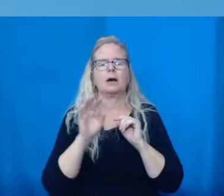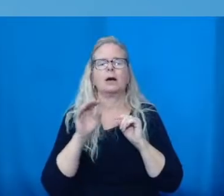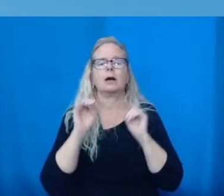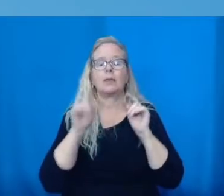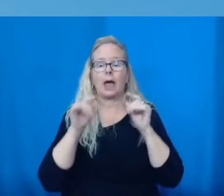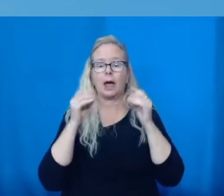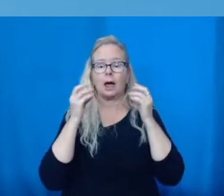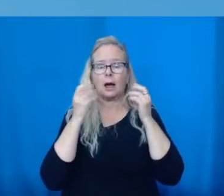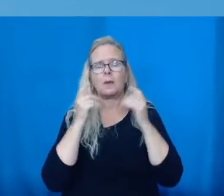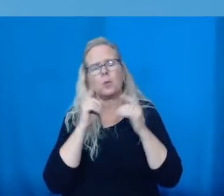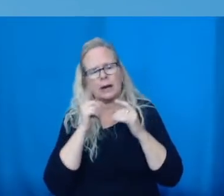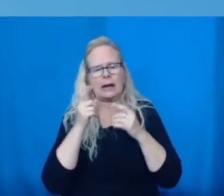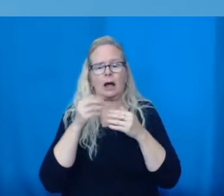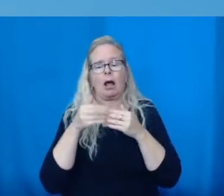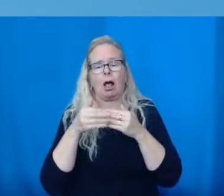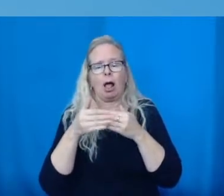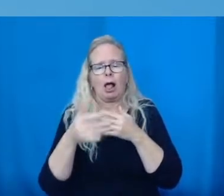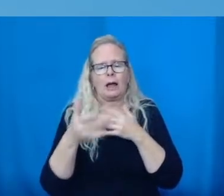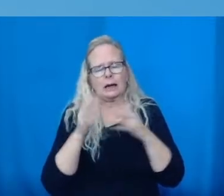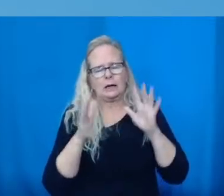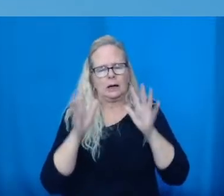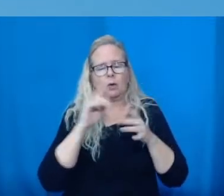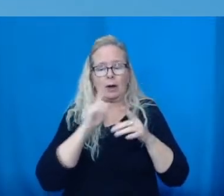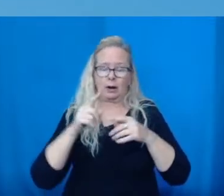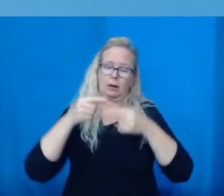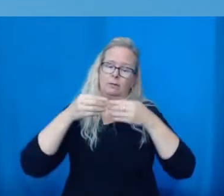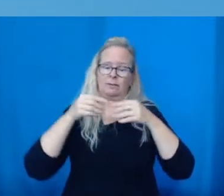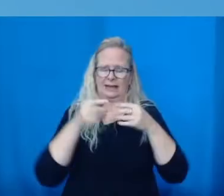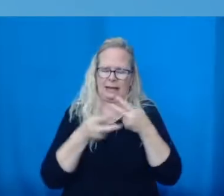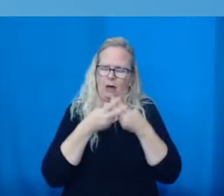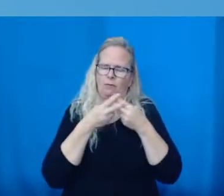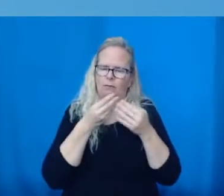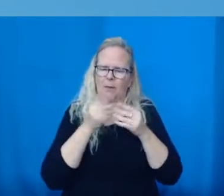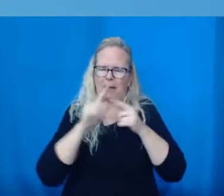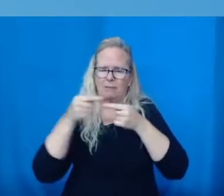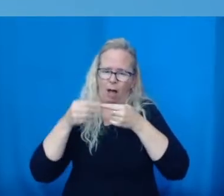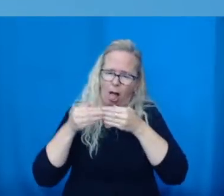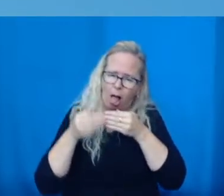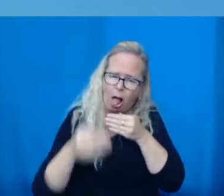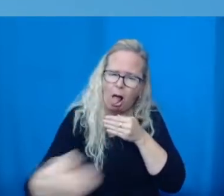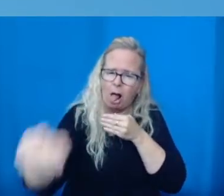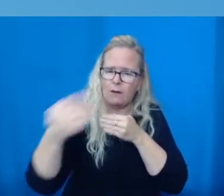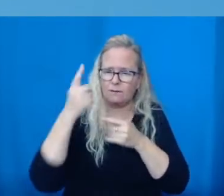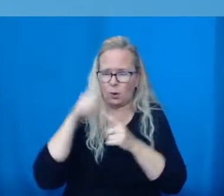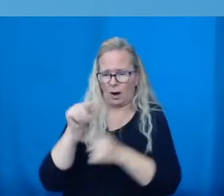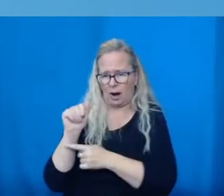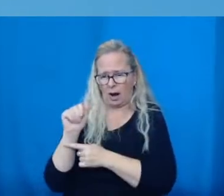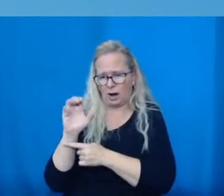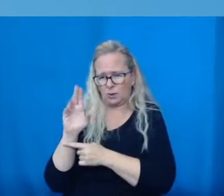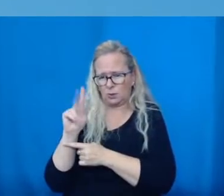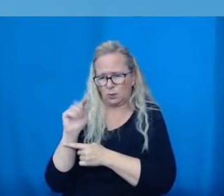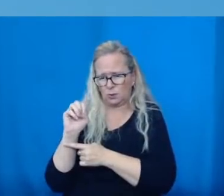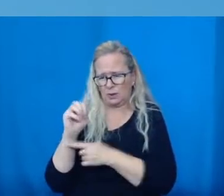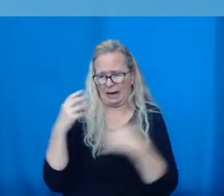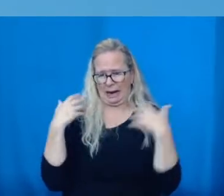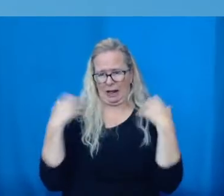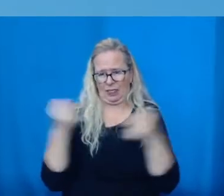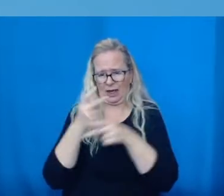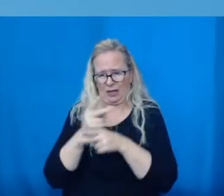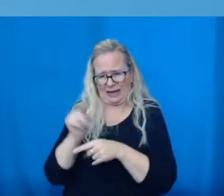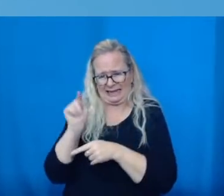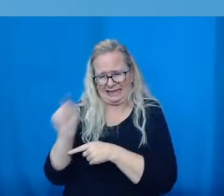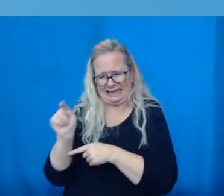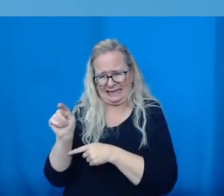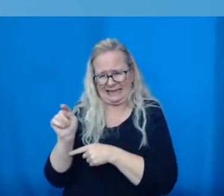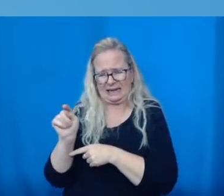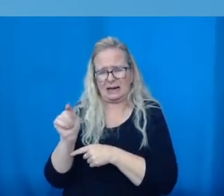settings, we really kind of advocate for powered air purifying respirators. So I don't know if anybody here has ever watched Grey's